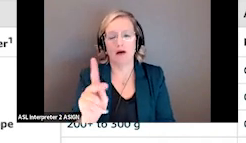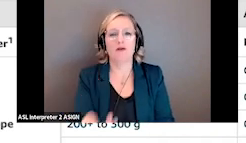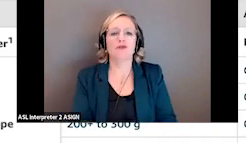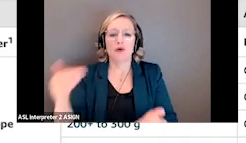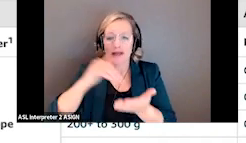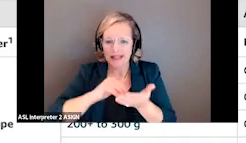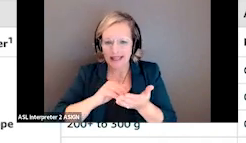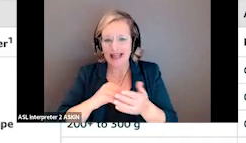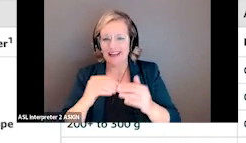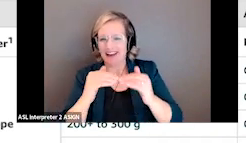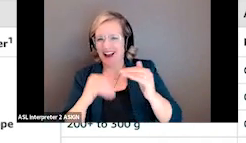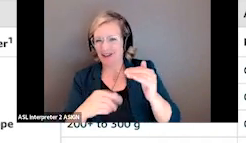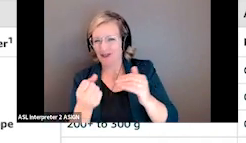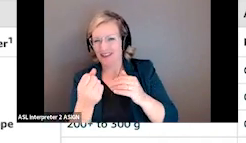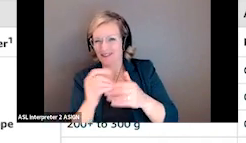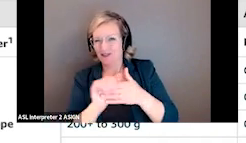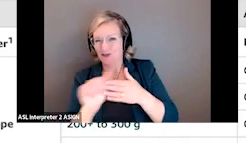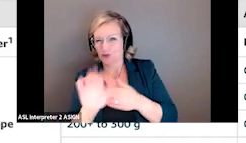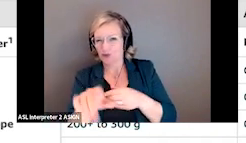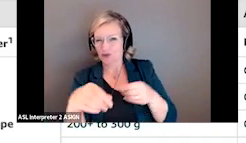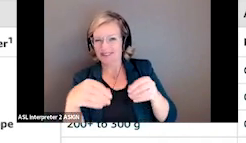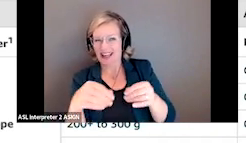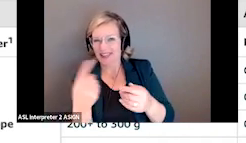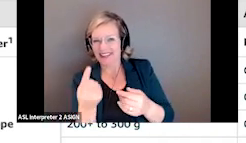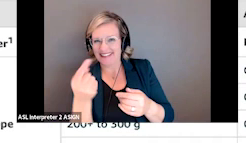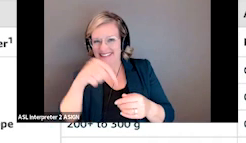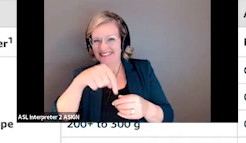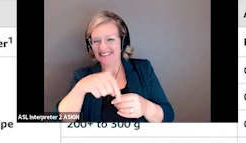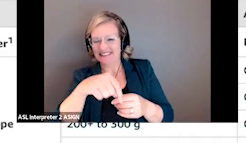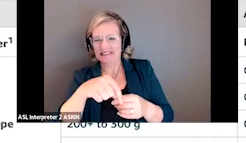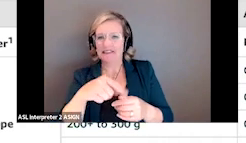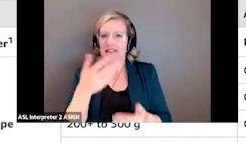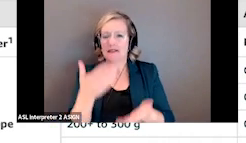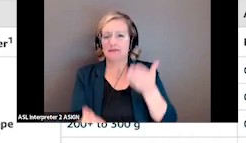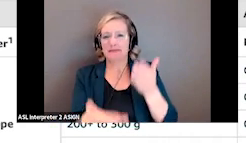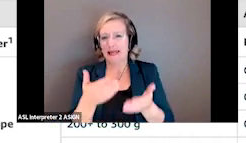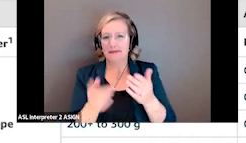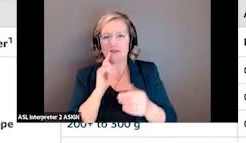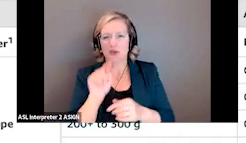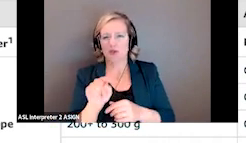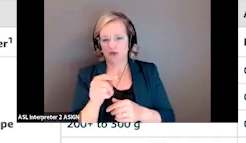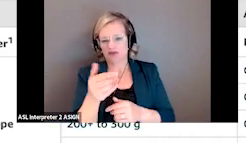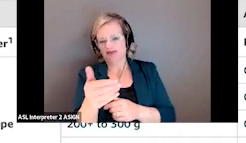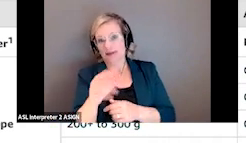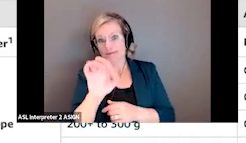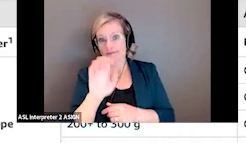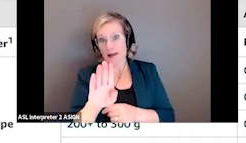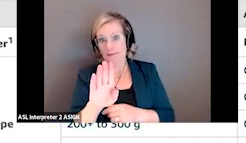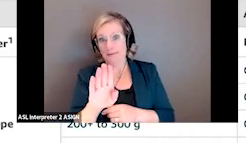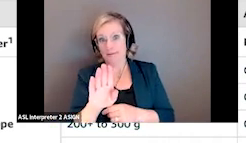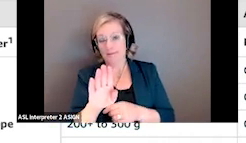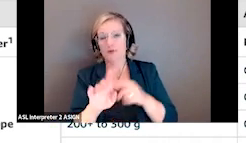this under $11 price tier may be an opportunity for you in February where it wasn't